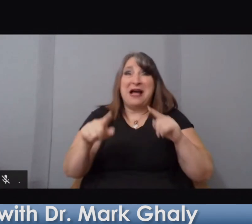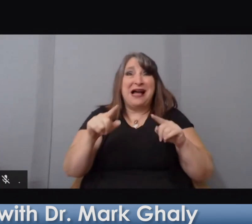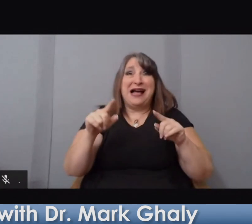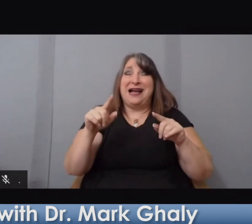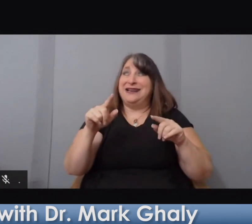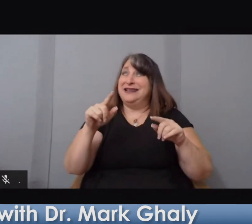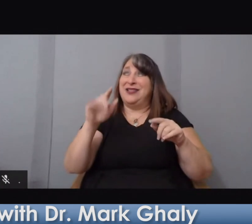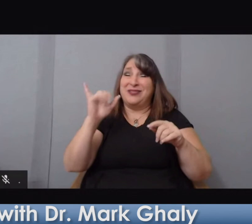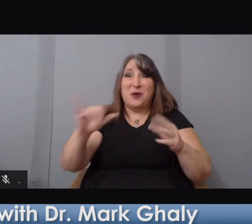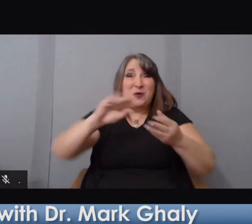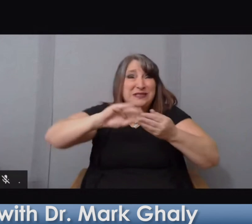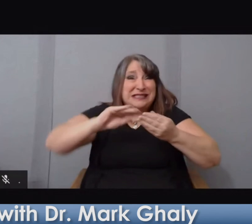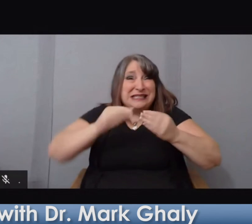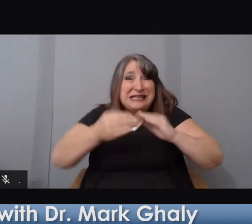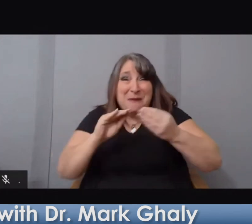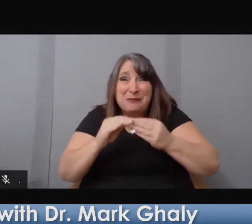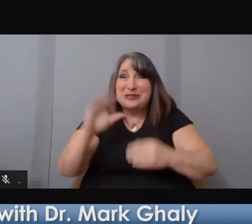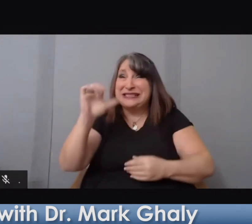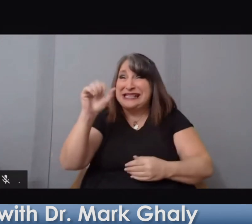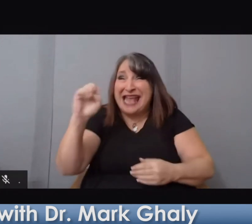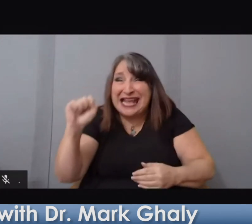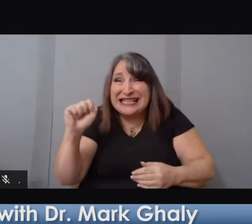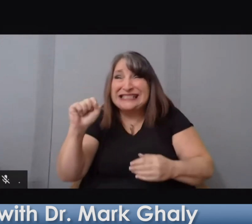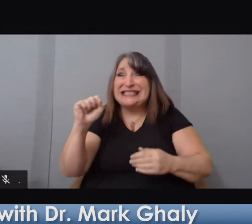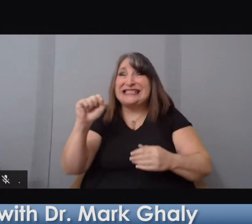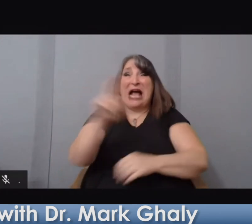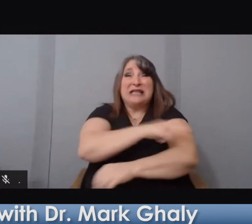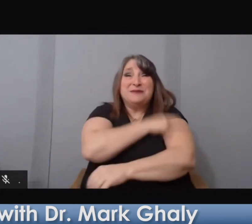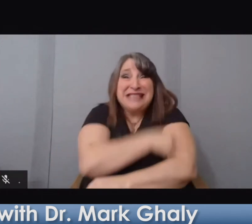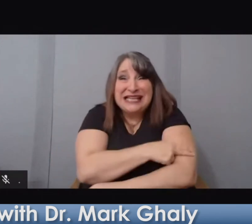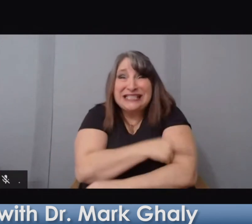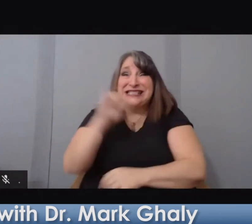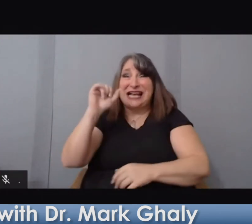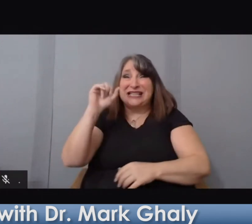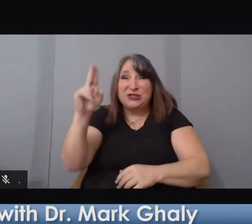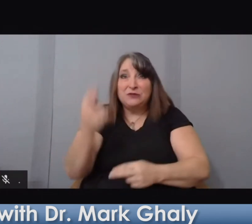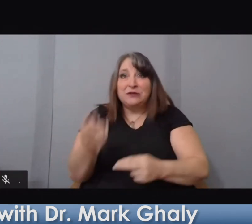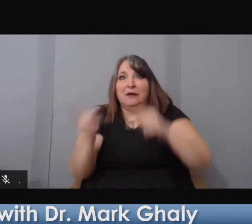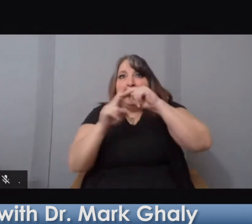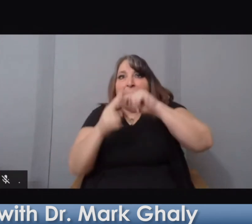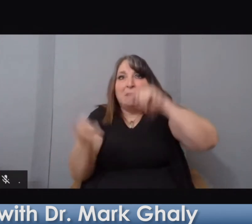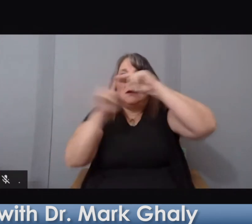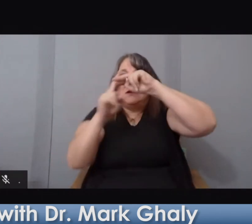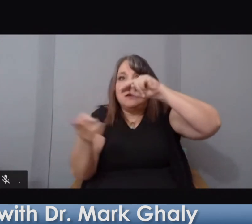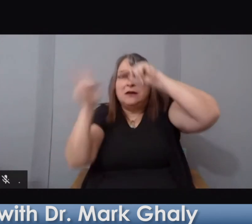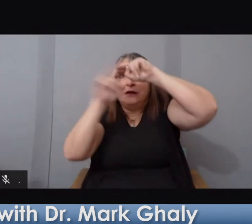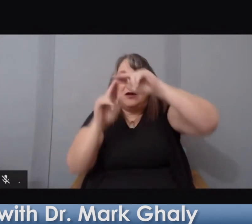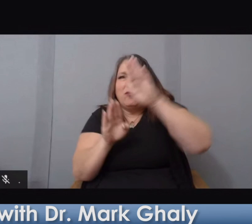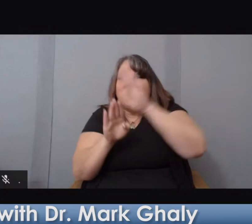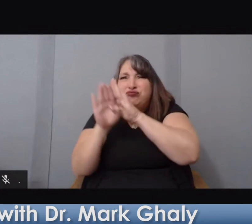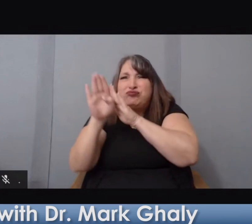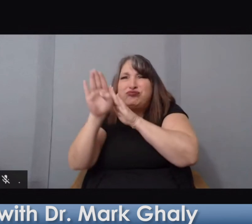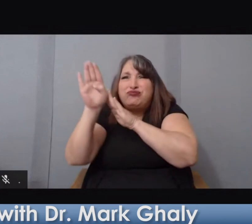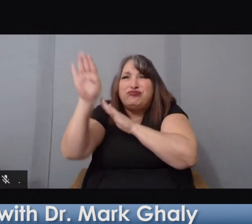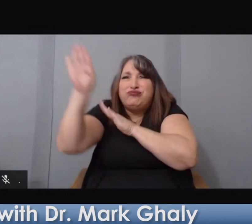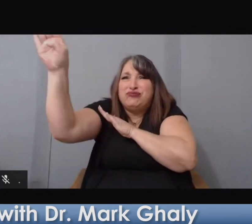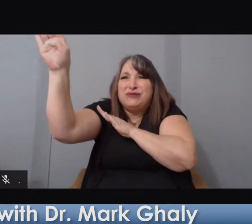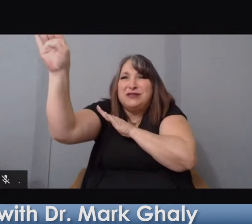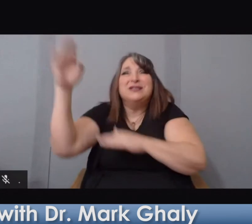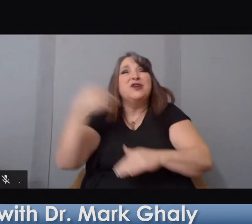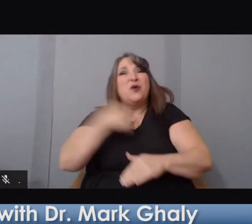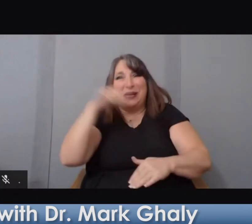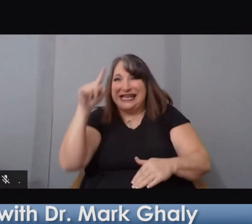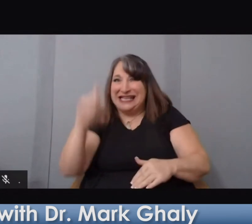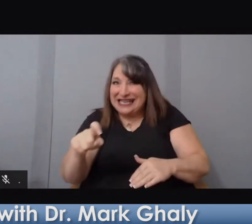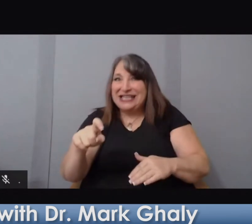in cases, that together we can come together again to not just reduce the slope of